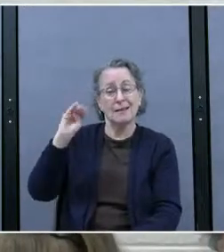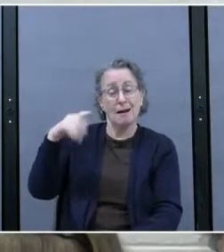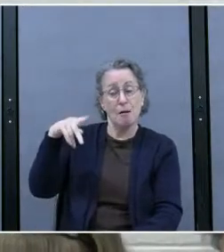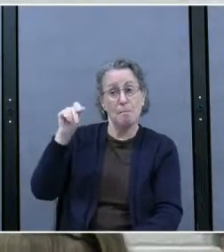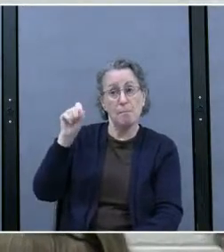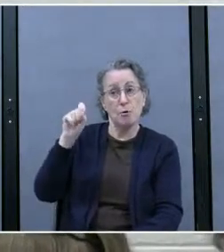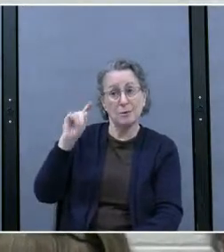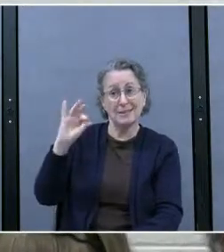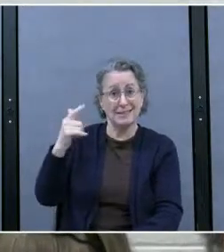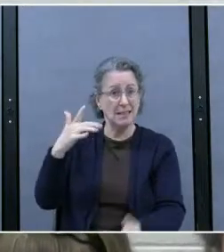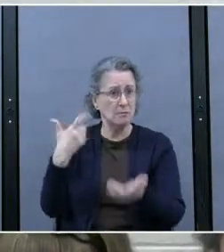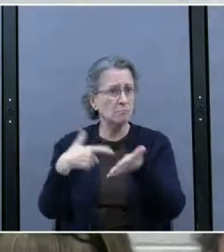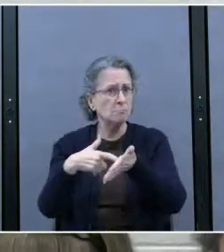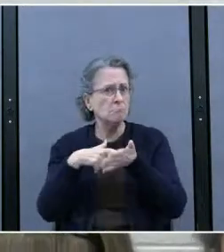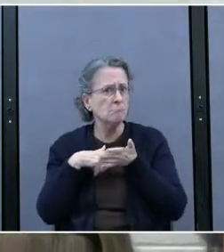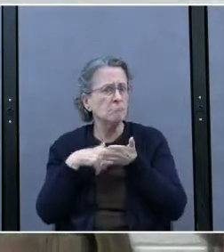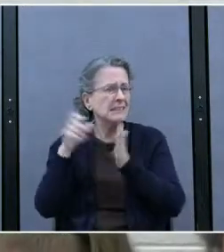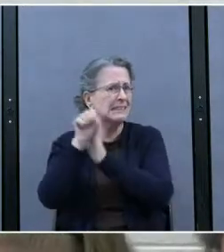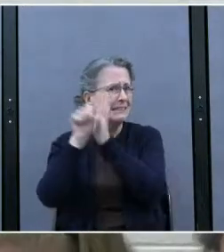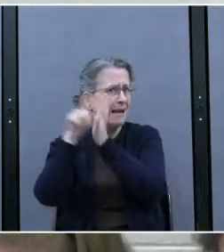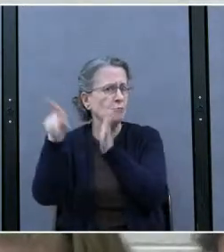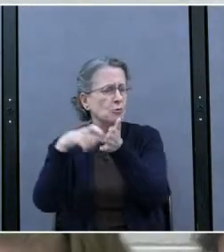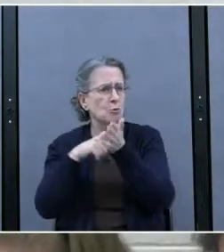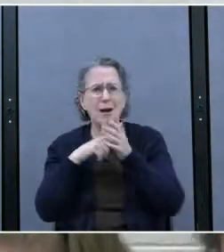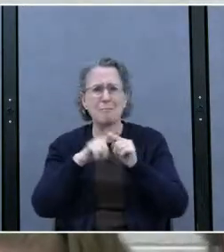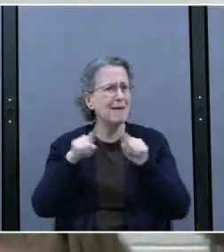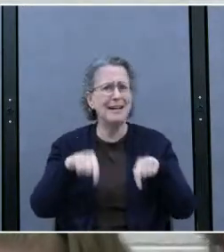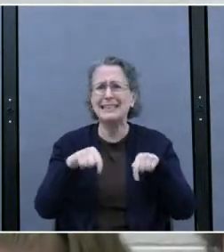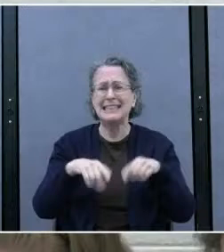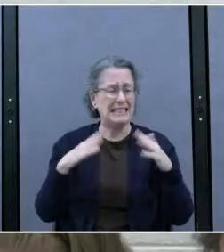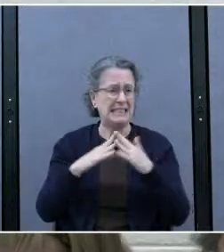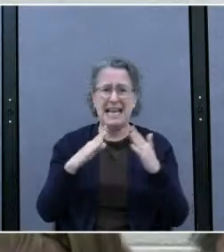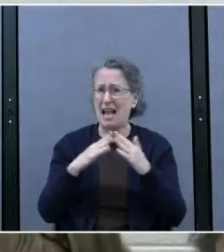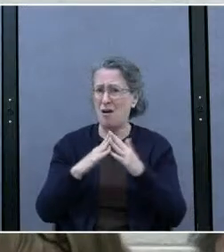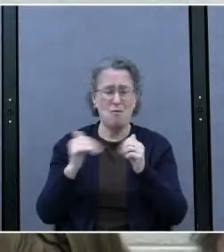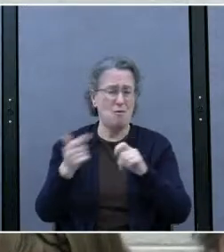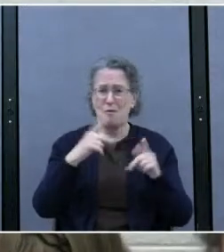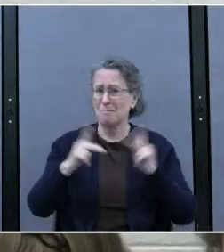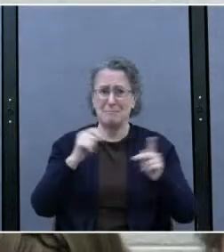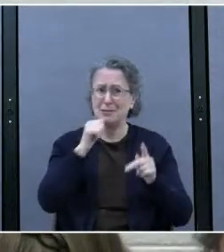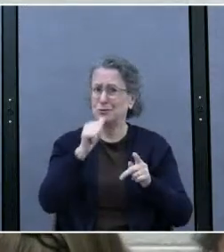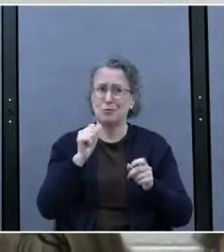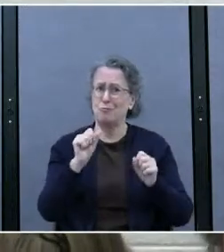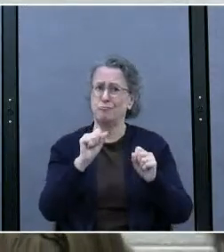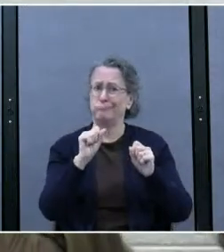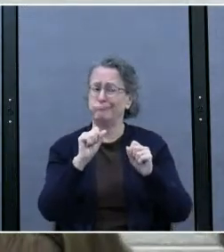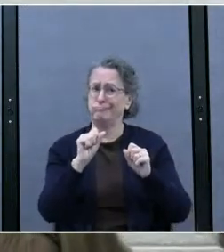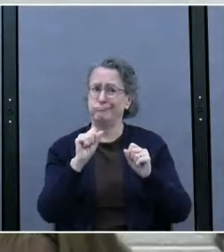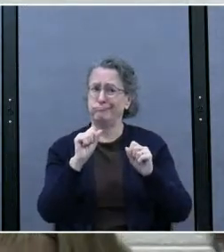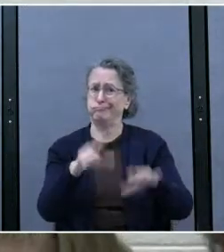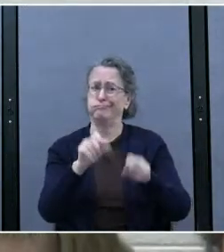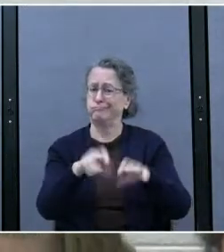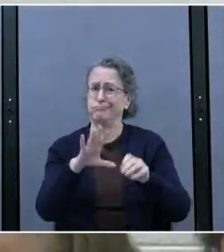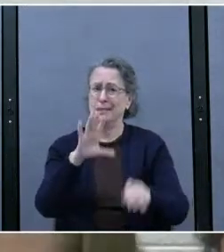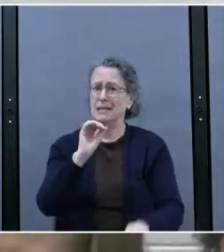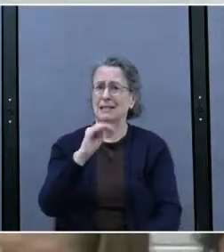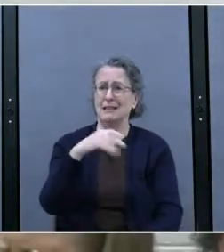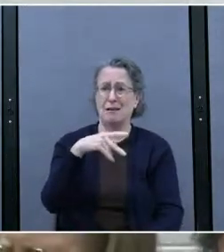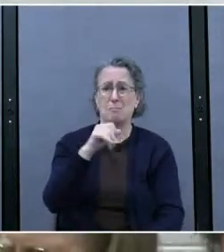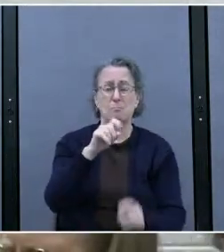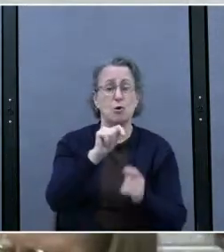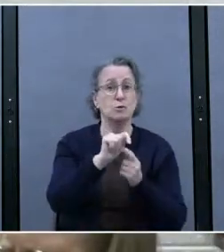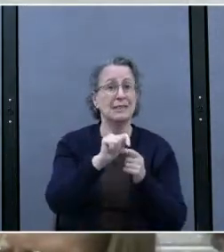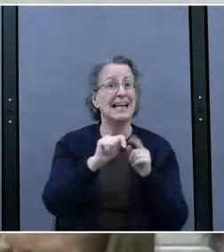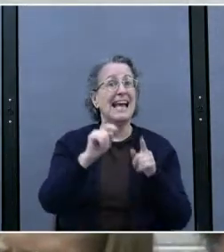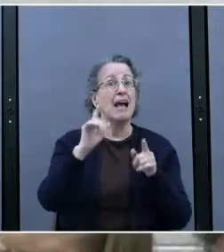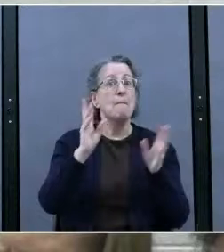not everybody in town composts, and it's made a huge difference in terms of how much trash has ended up in the landfill. And the